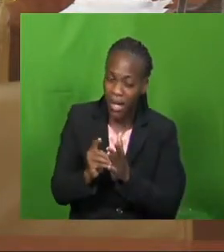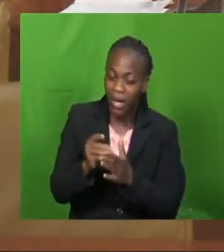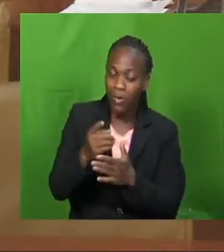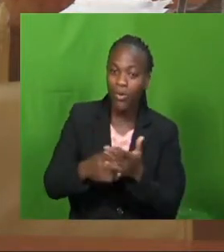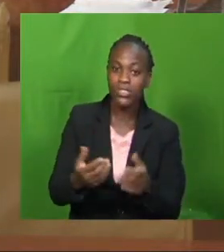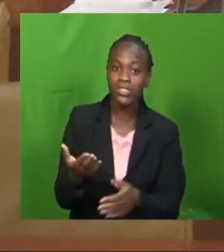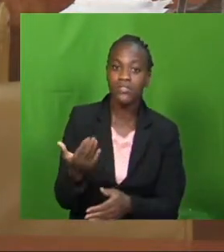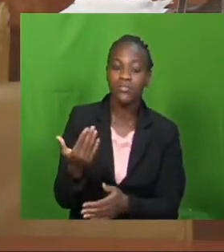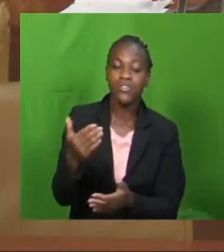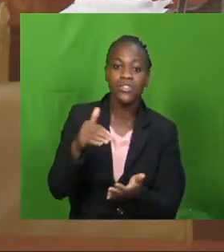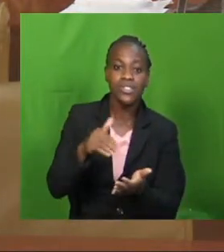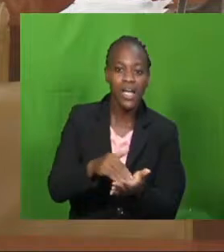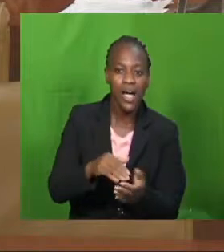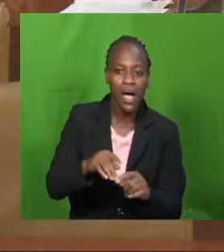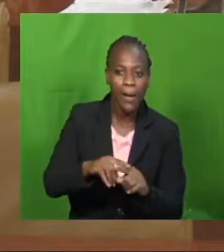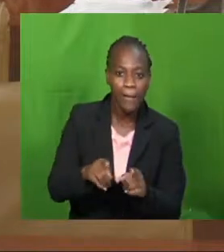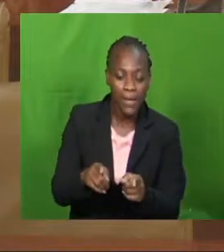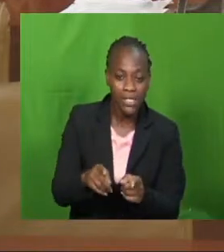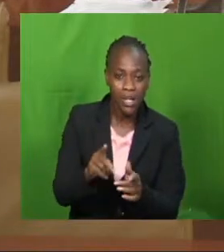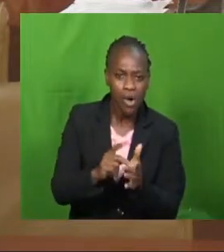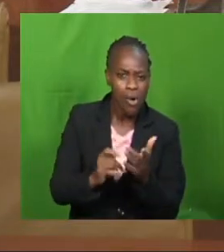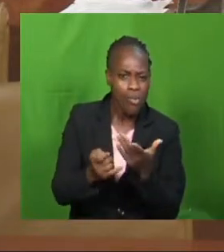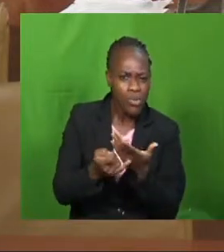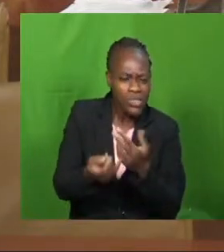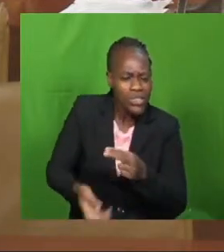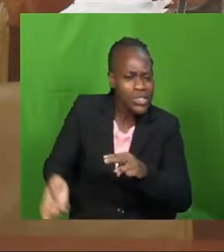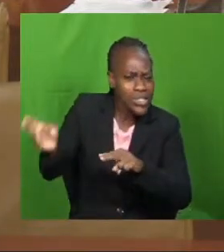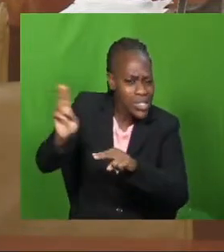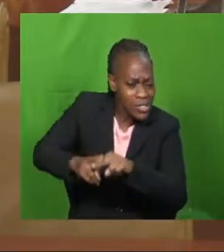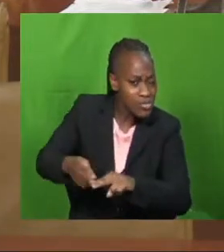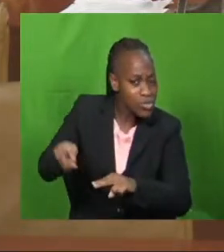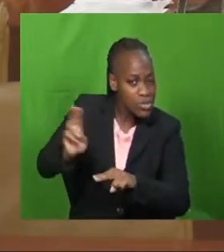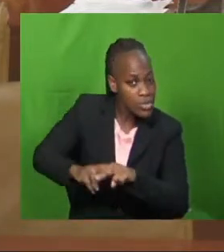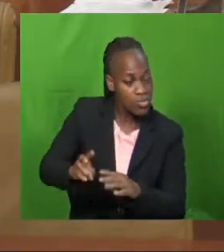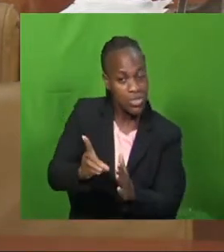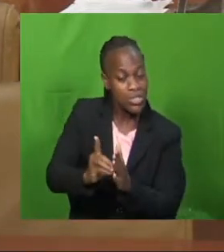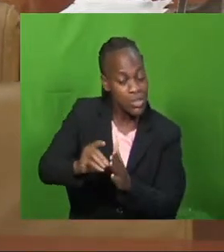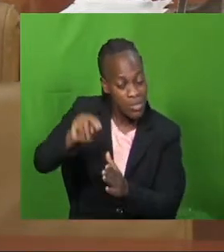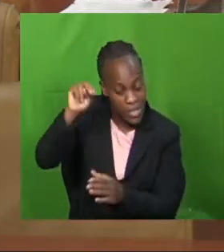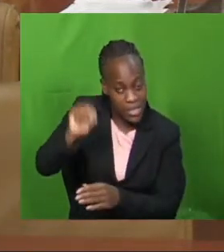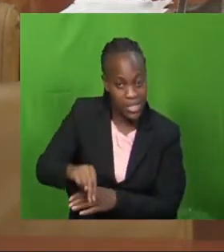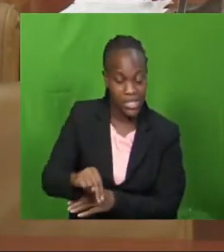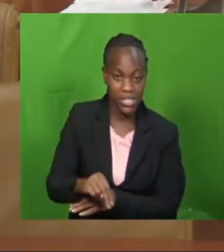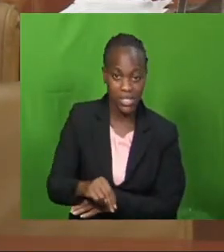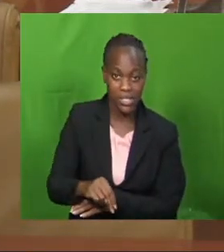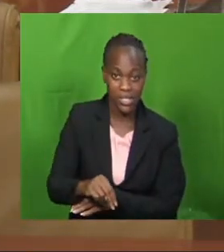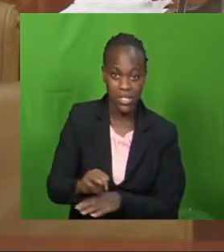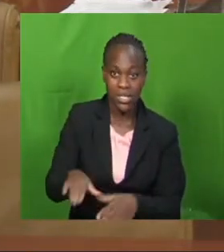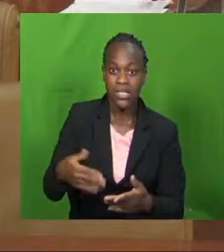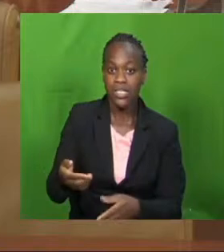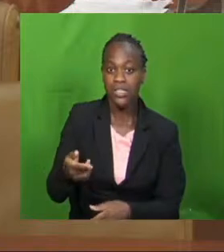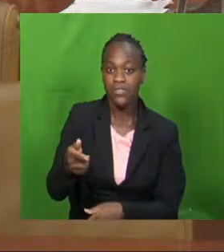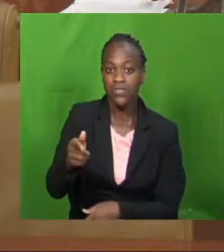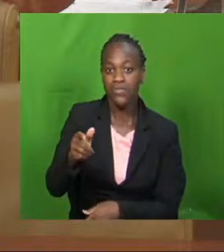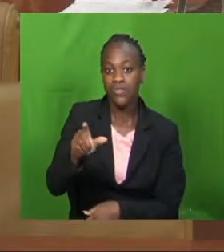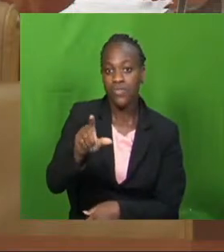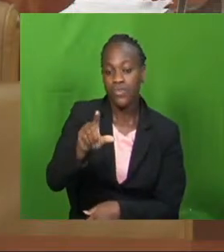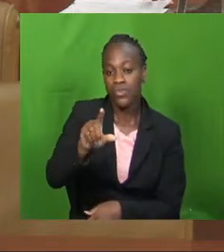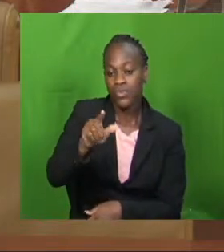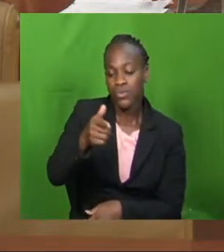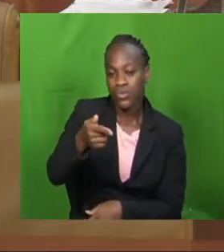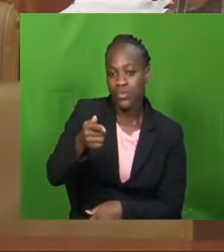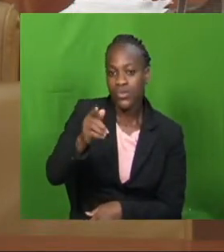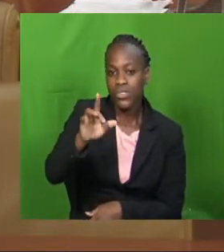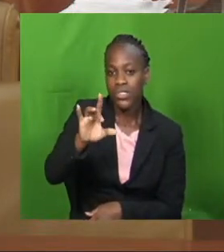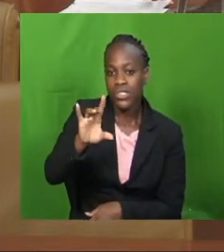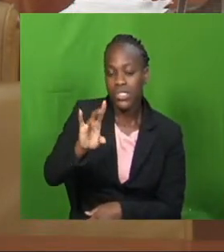15,000. But this project in particular is going to increase even the demand to 27,000, the supply to